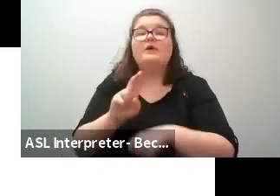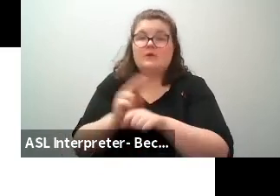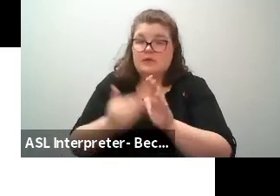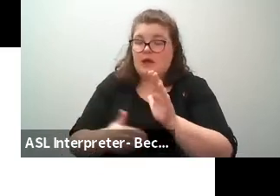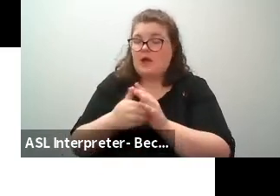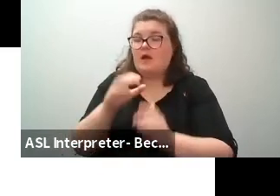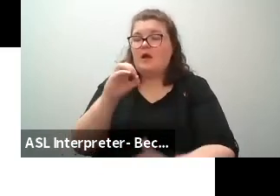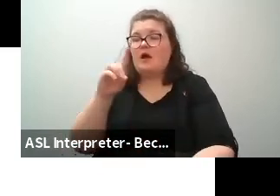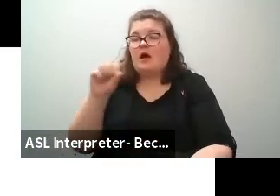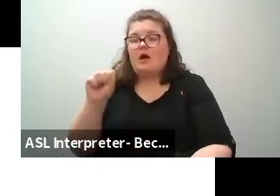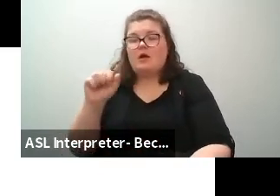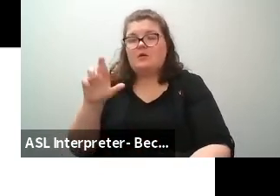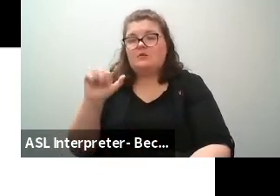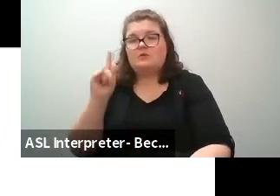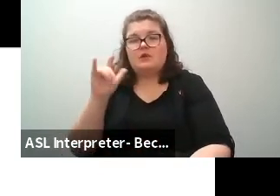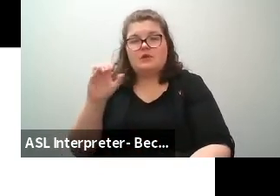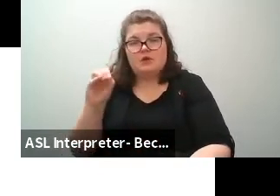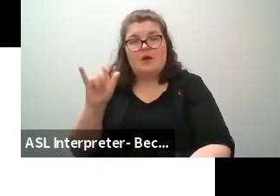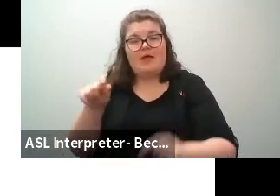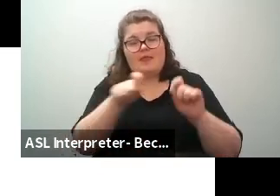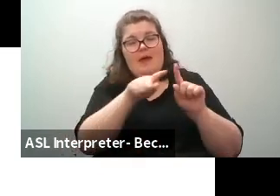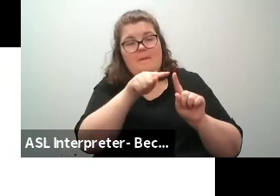and the horizontal bar indicates the